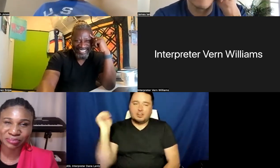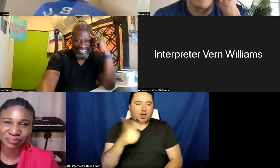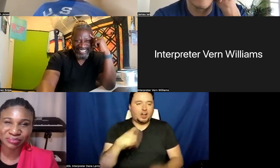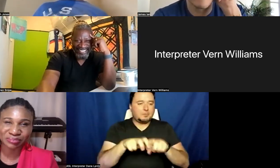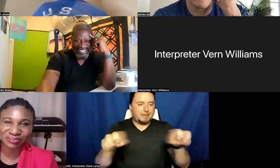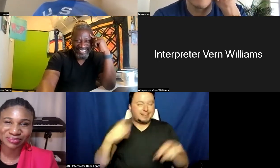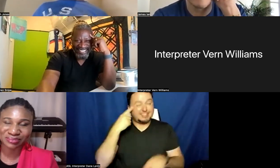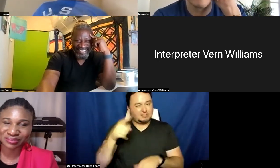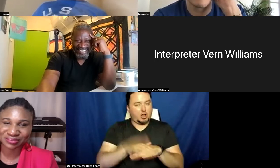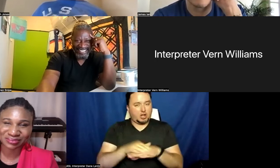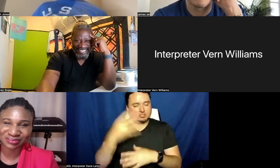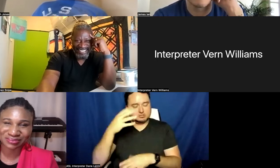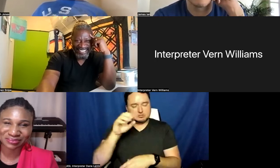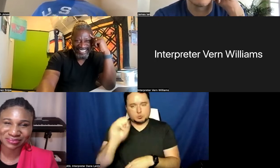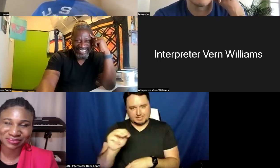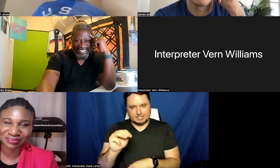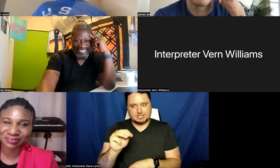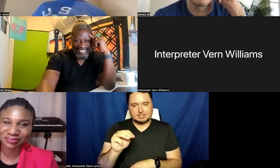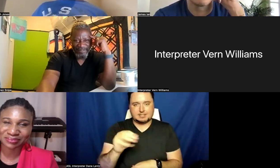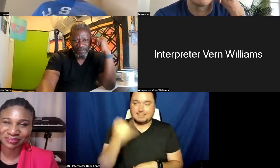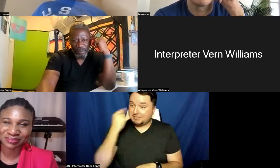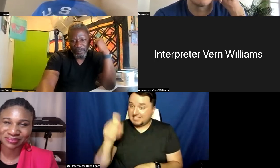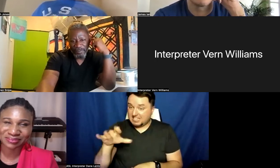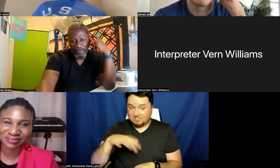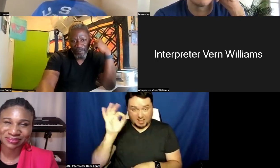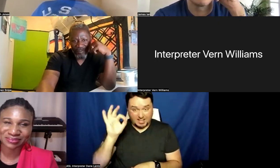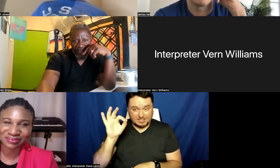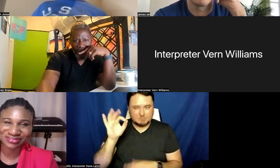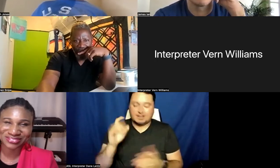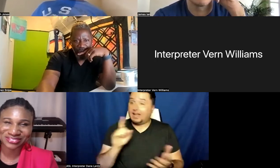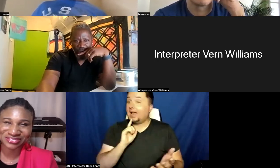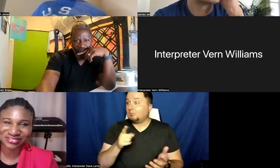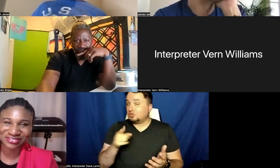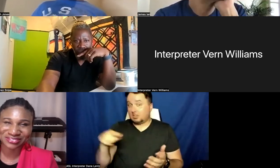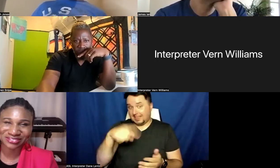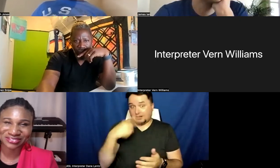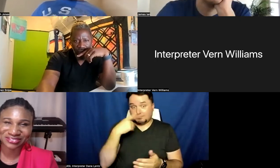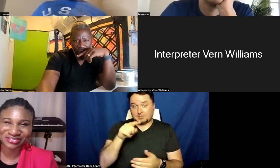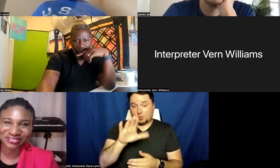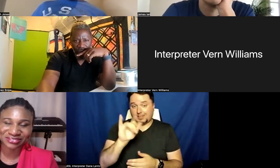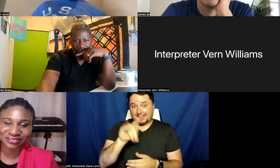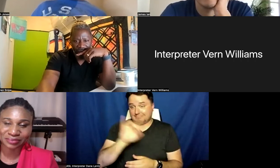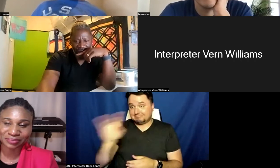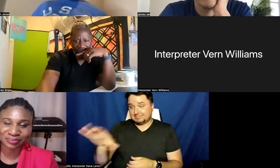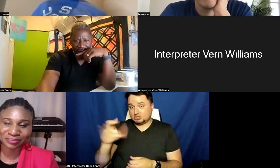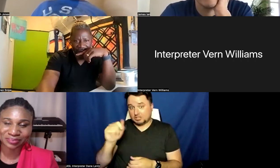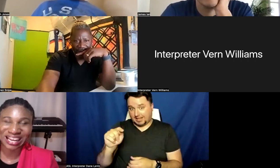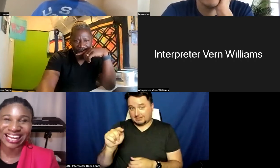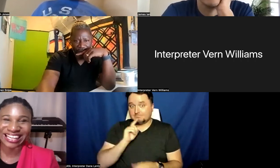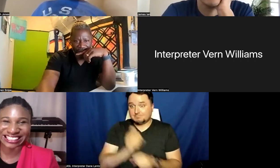on social. If you need to find them, I'm sure they wouldn't mind dropping their links in the chat to make sure you